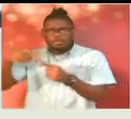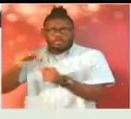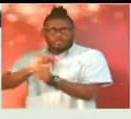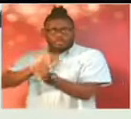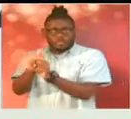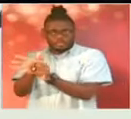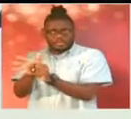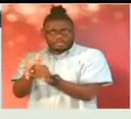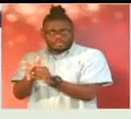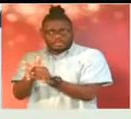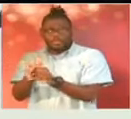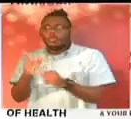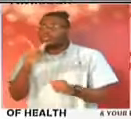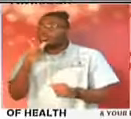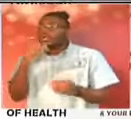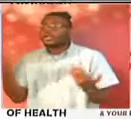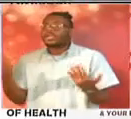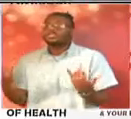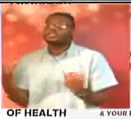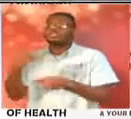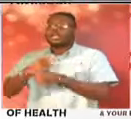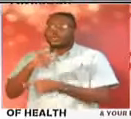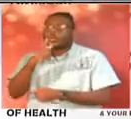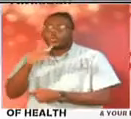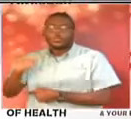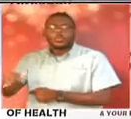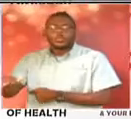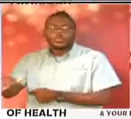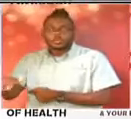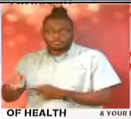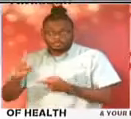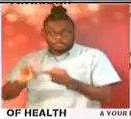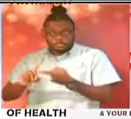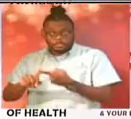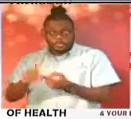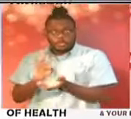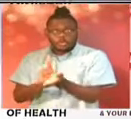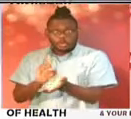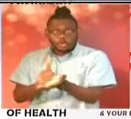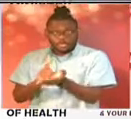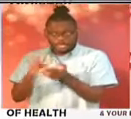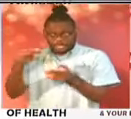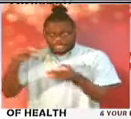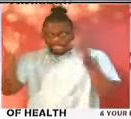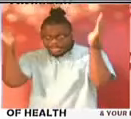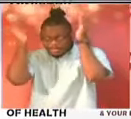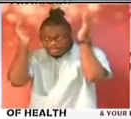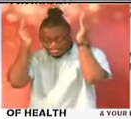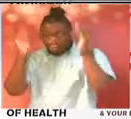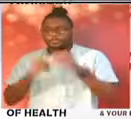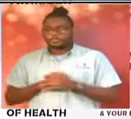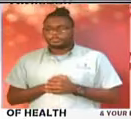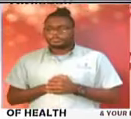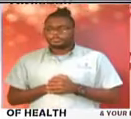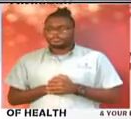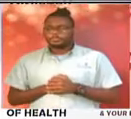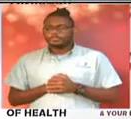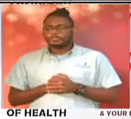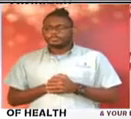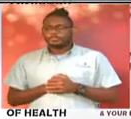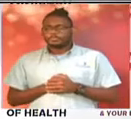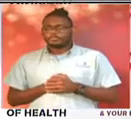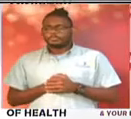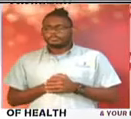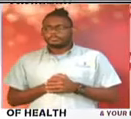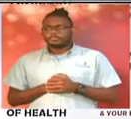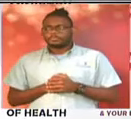media conference, we are pleased to be joined by Dr. Avery Hines, Technical Director of the Epidemiology Division, Ministry